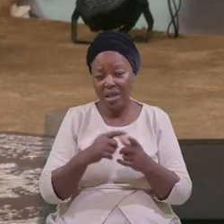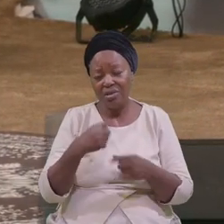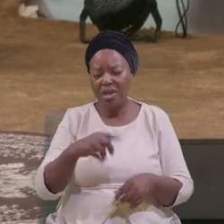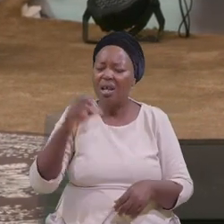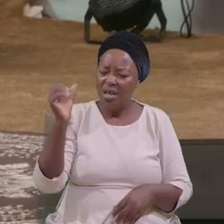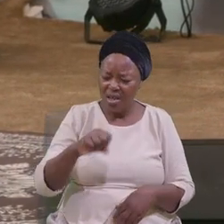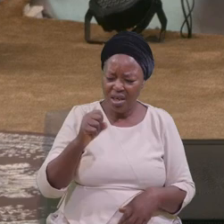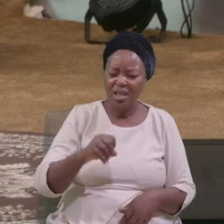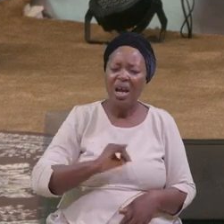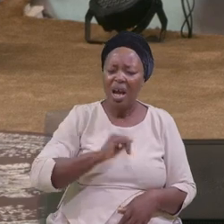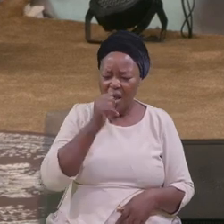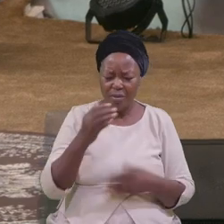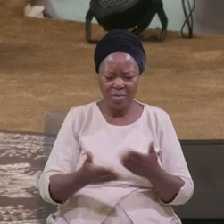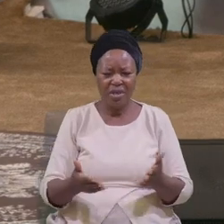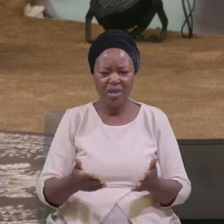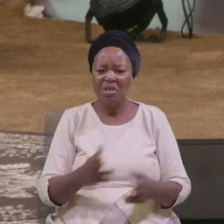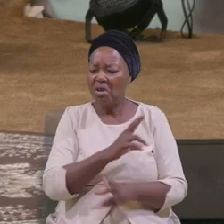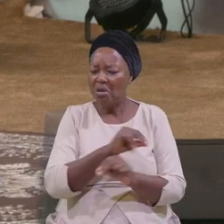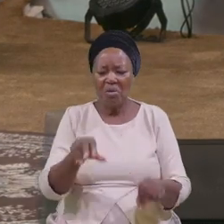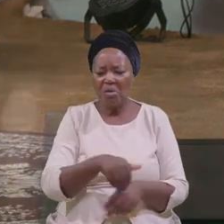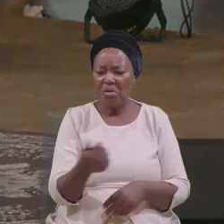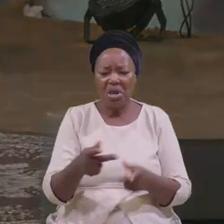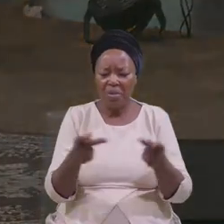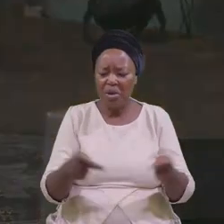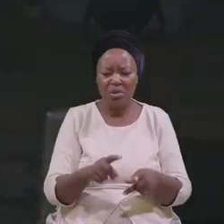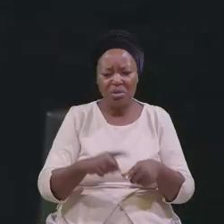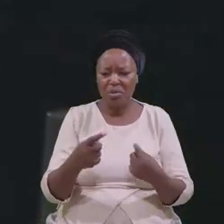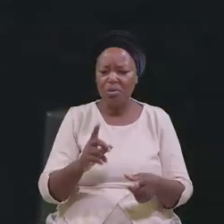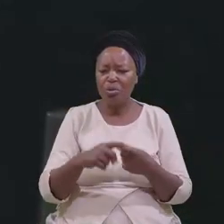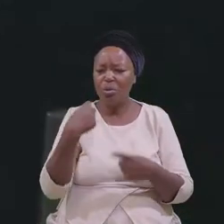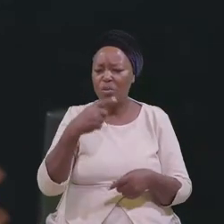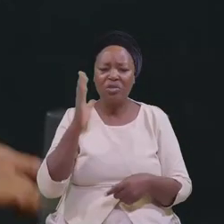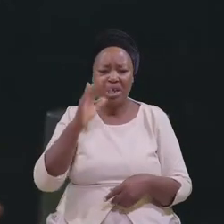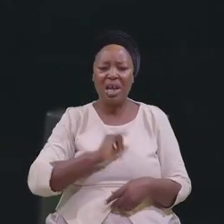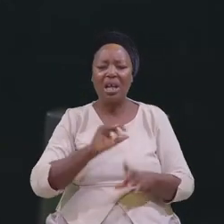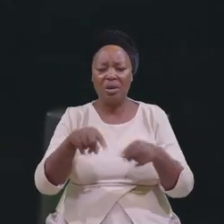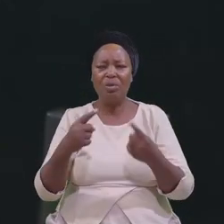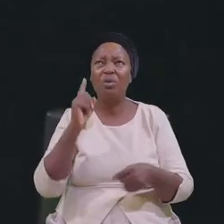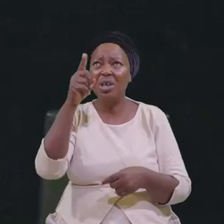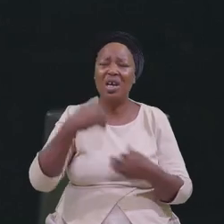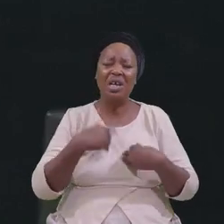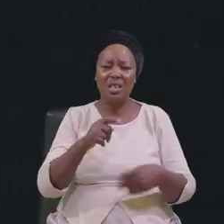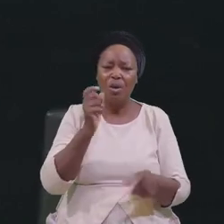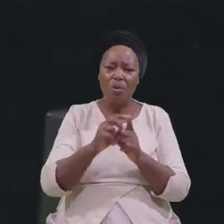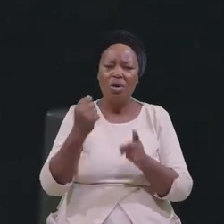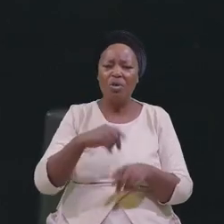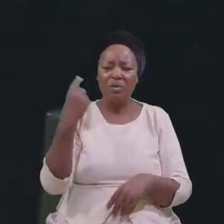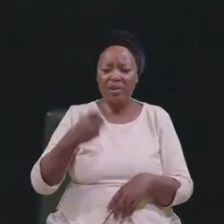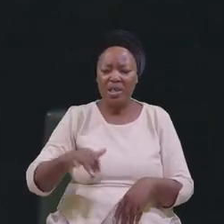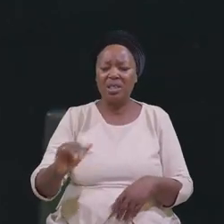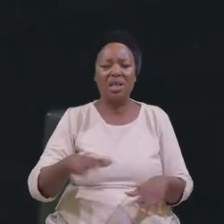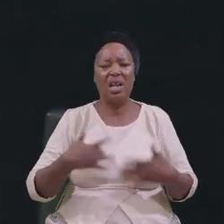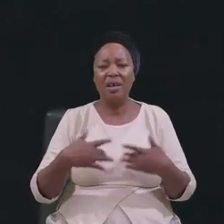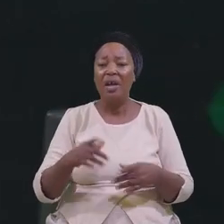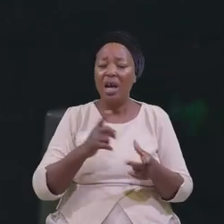I'm already here, there's no other place to go, to whom shall we go? He has the word of everlasting life. And